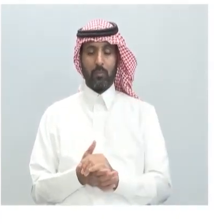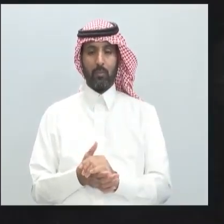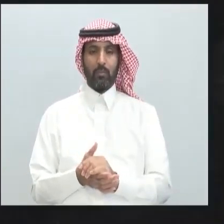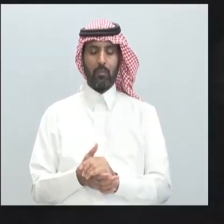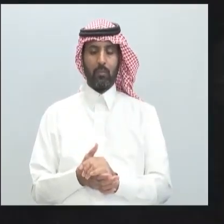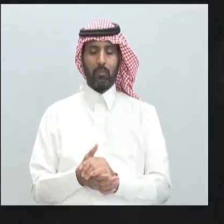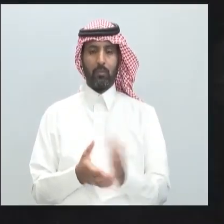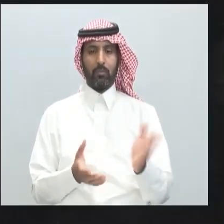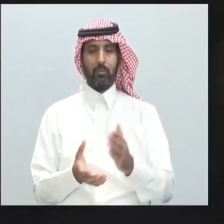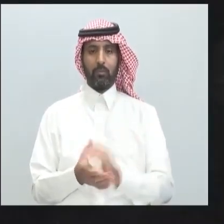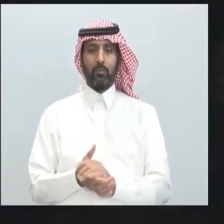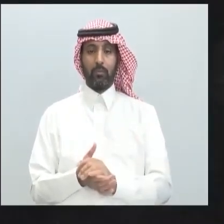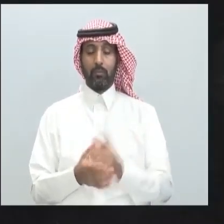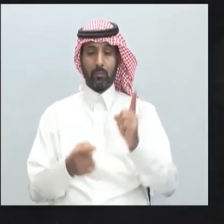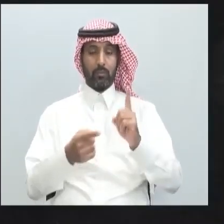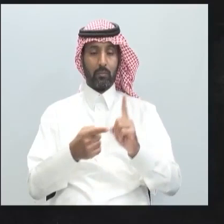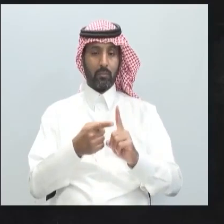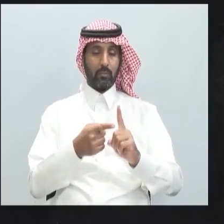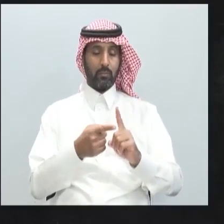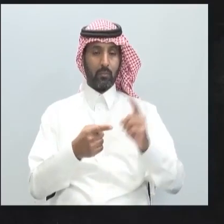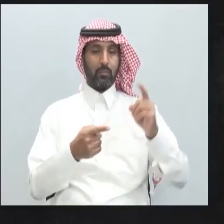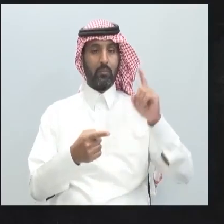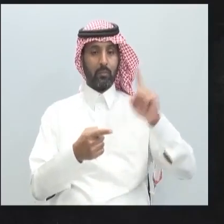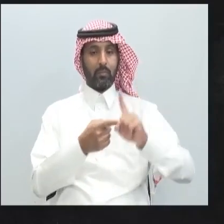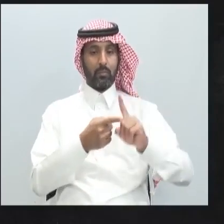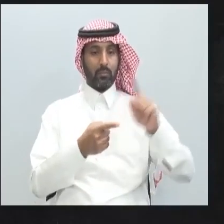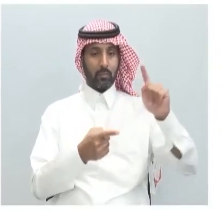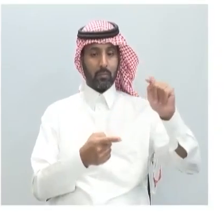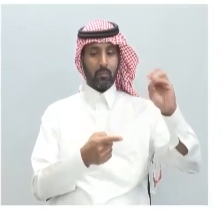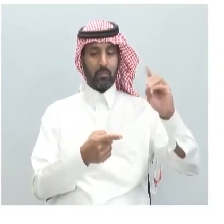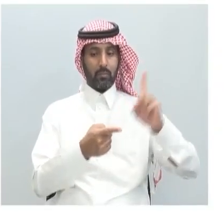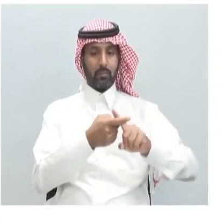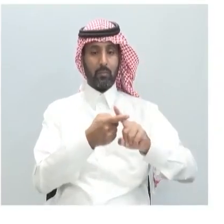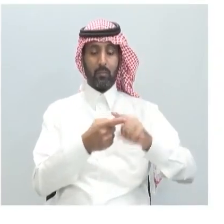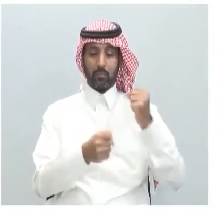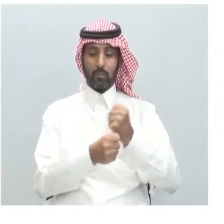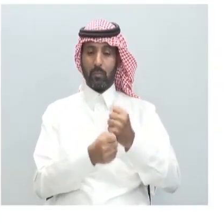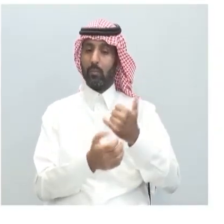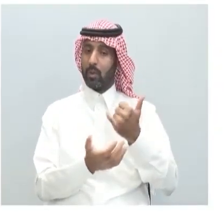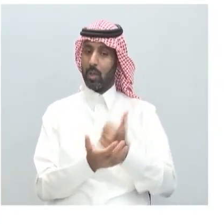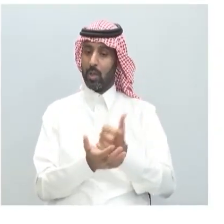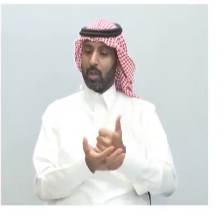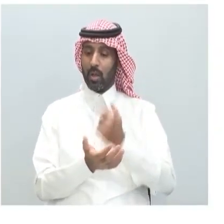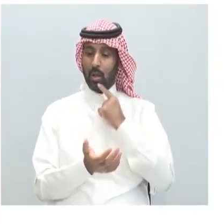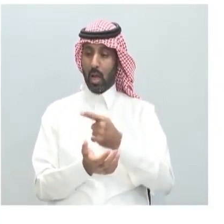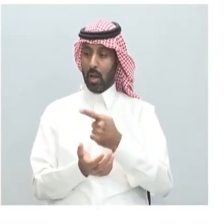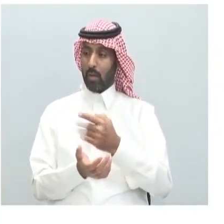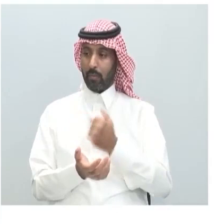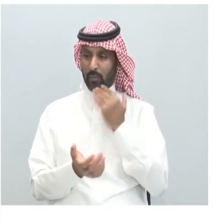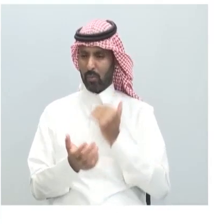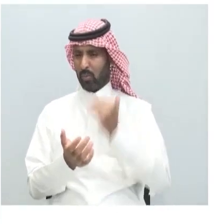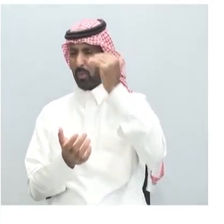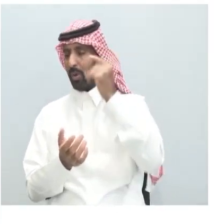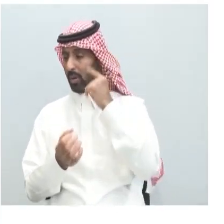infinitive, as we said, 2 plus the base 4. Here, the first one is already done. I'm not tall enough to